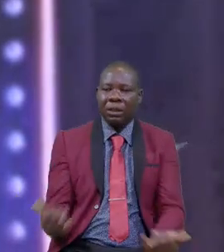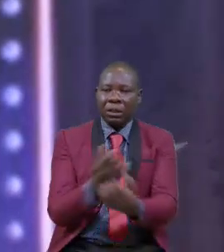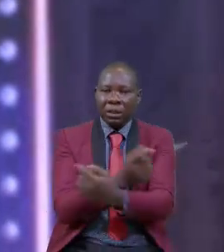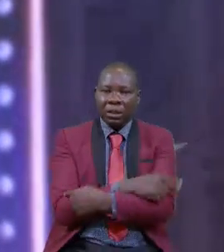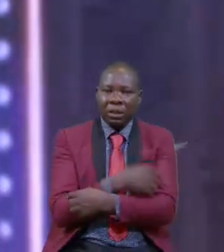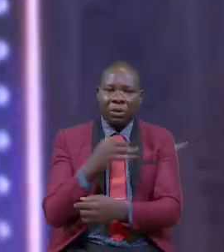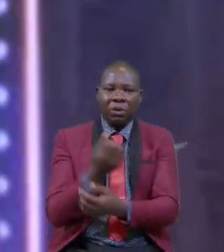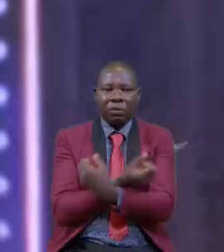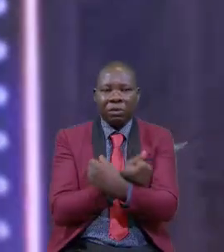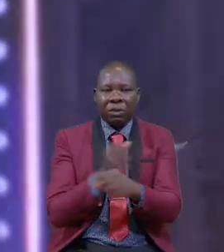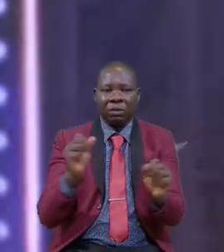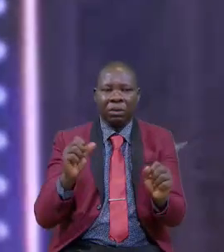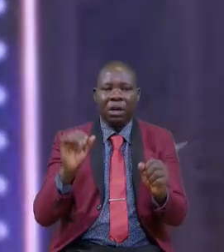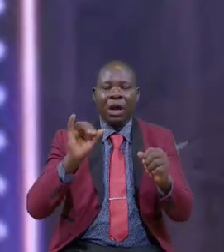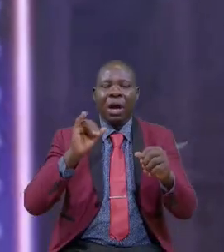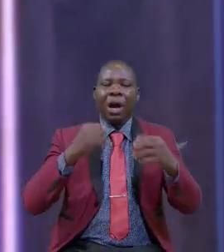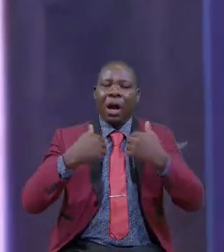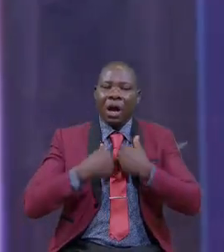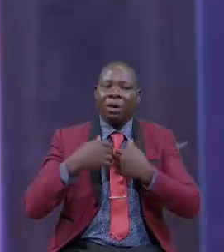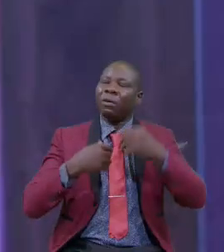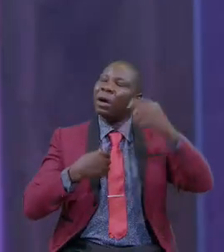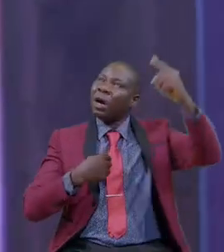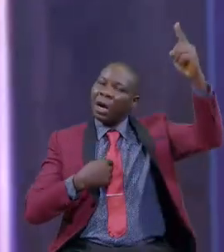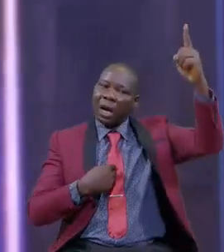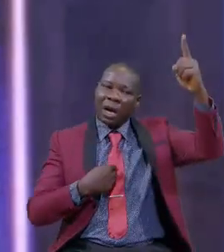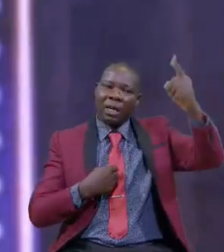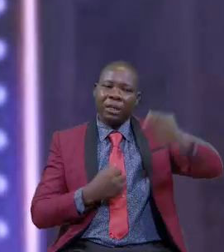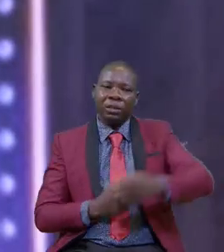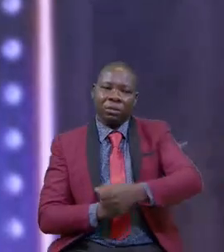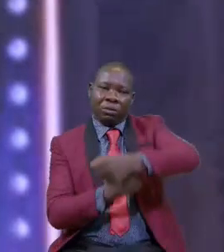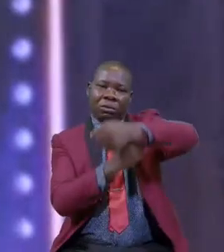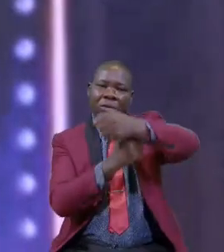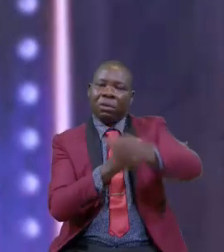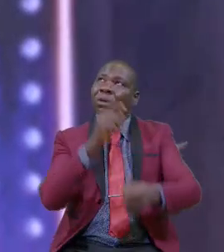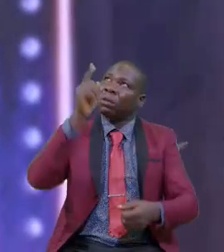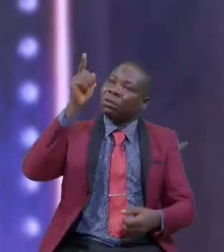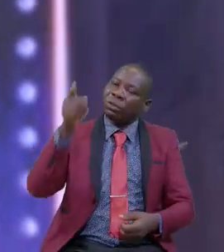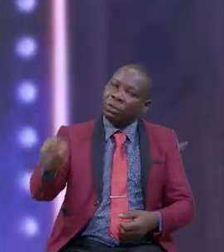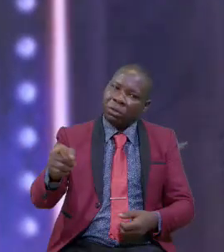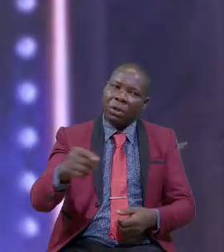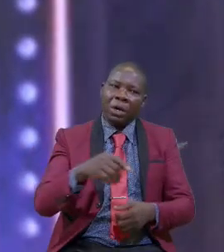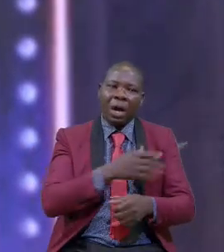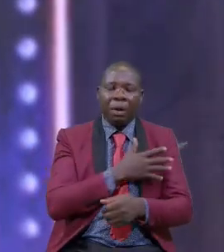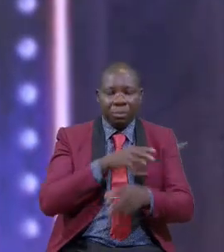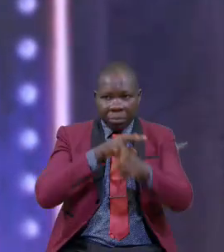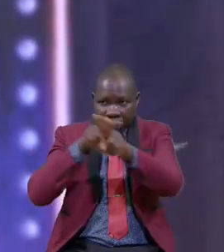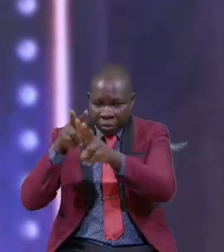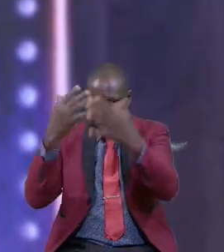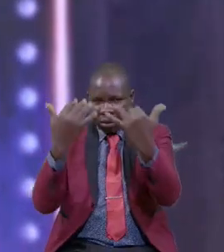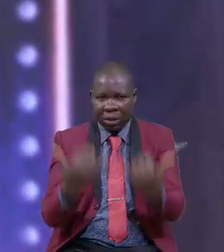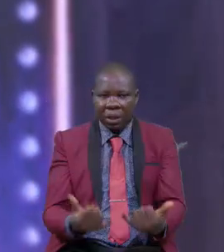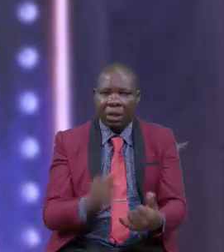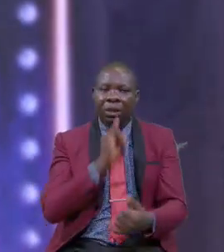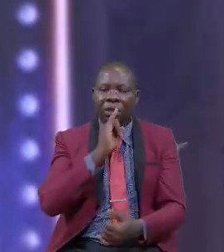thee, lifted you up. And behold, now is the accepted